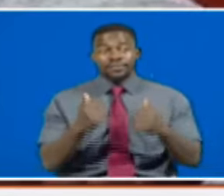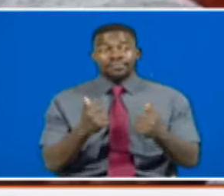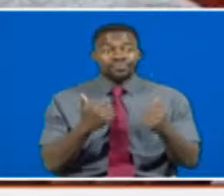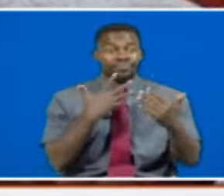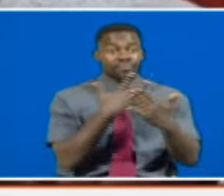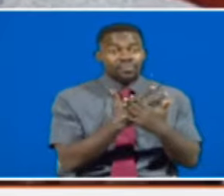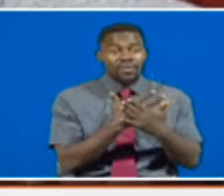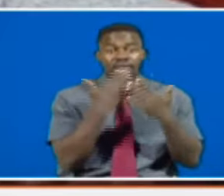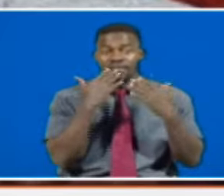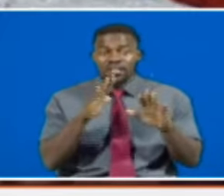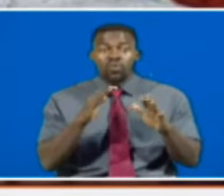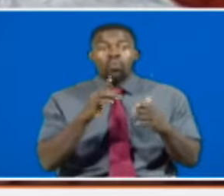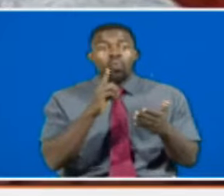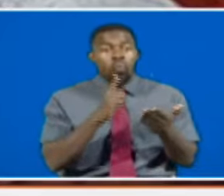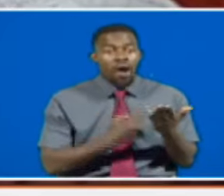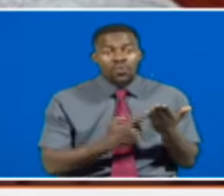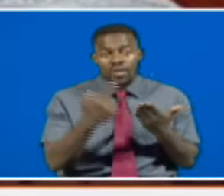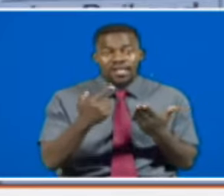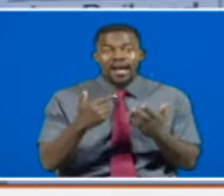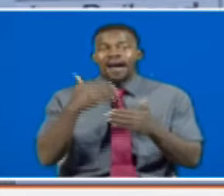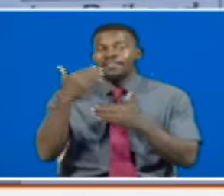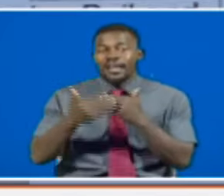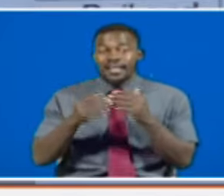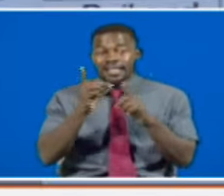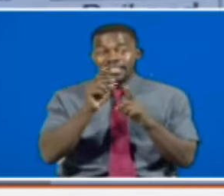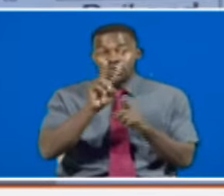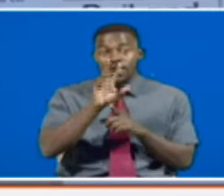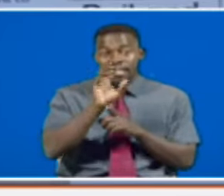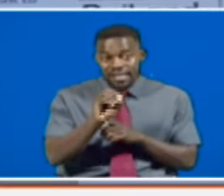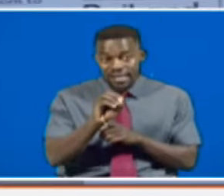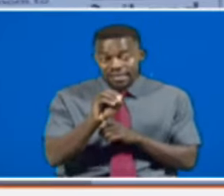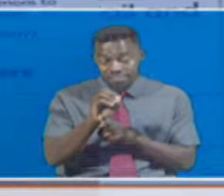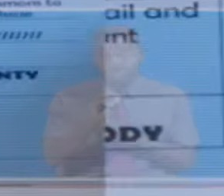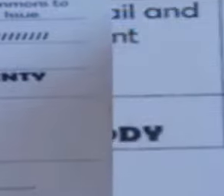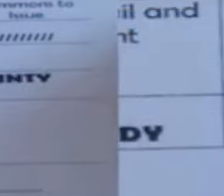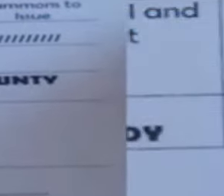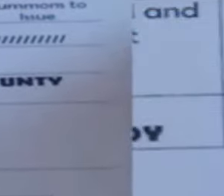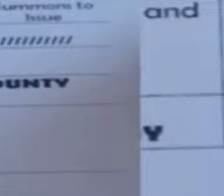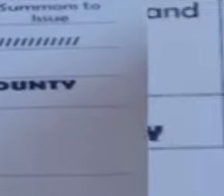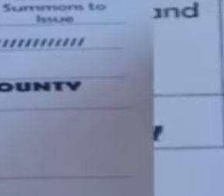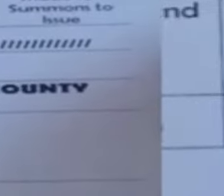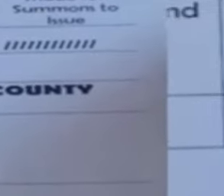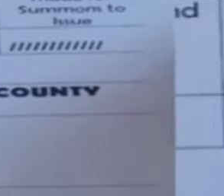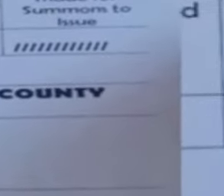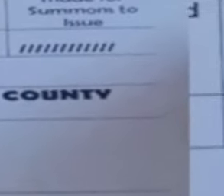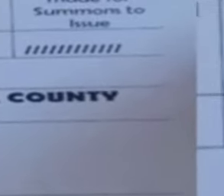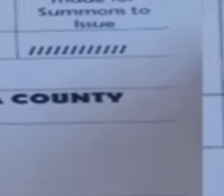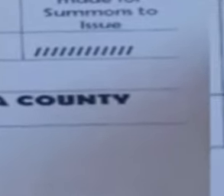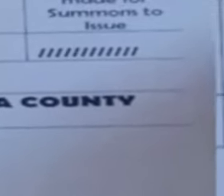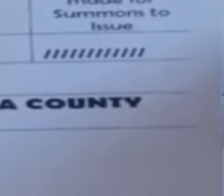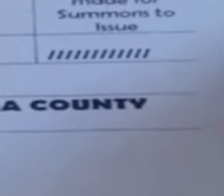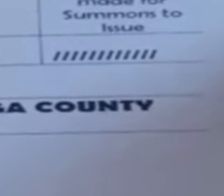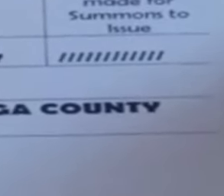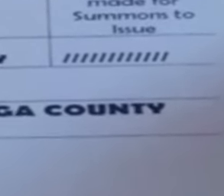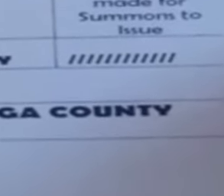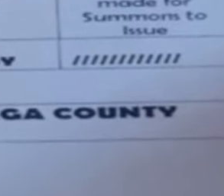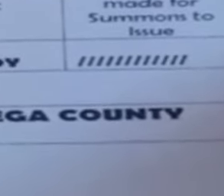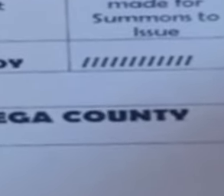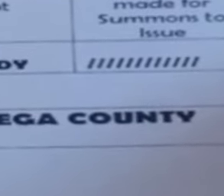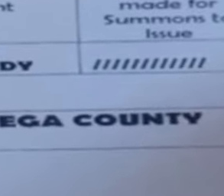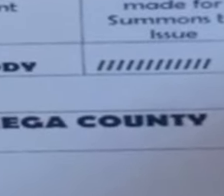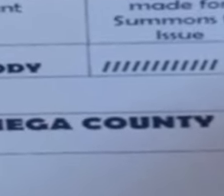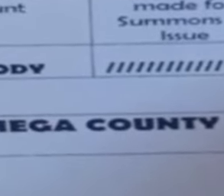week after Echesa's handler was on 20th March charged in Kibera court for allegedly extorting over 240 million